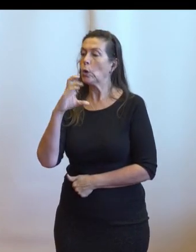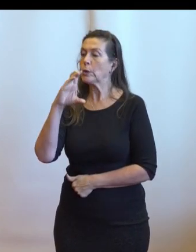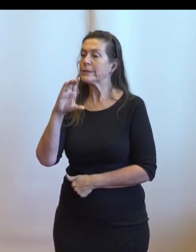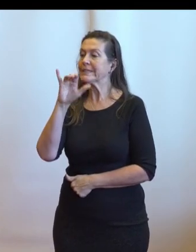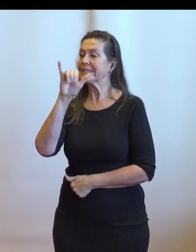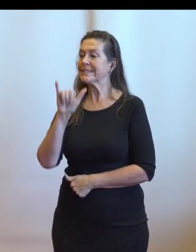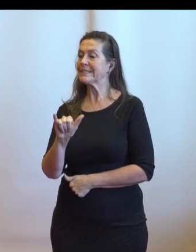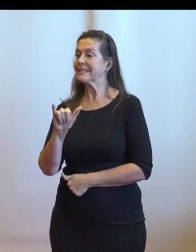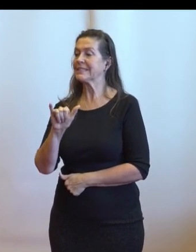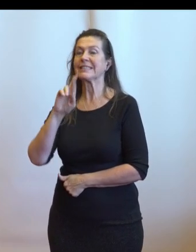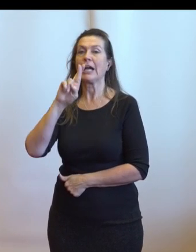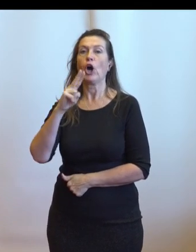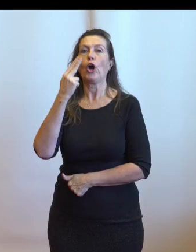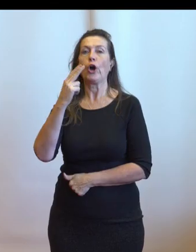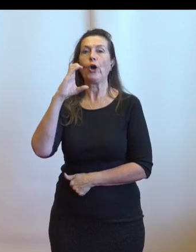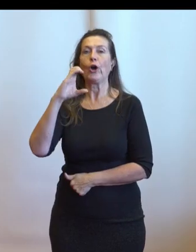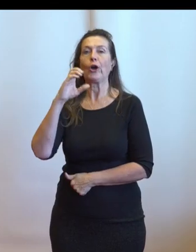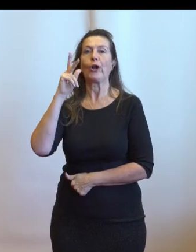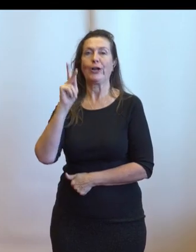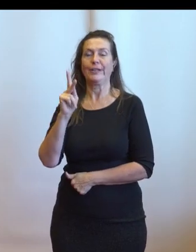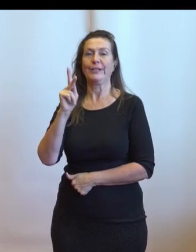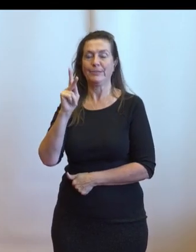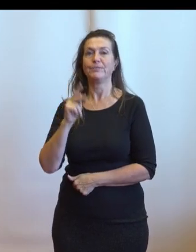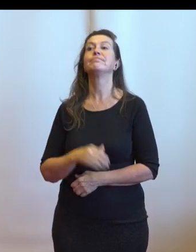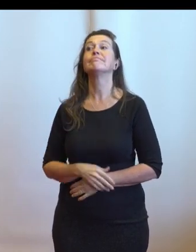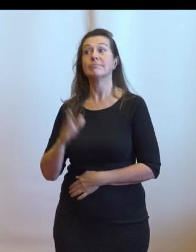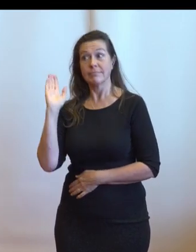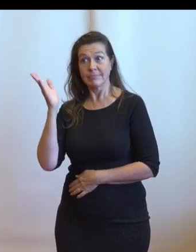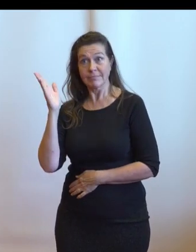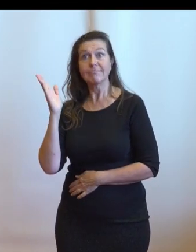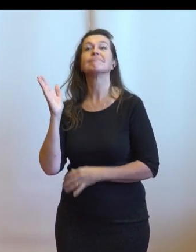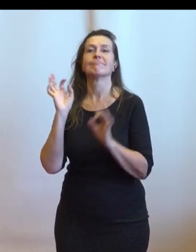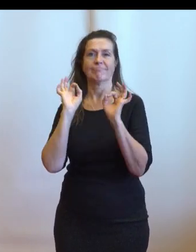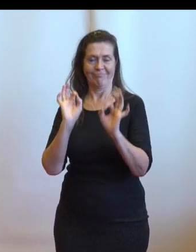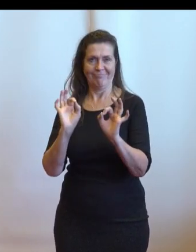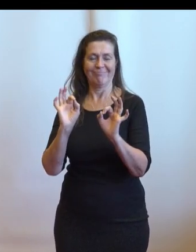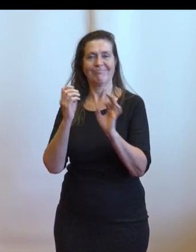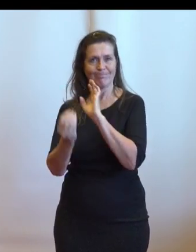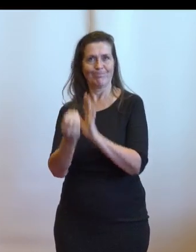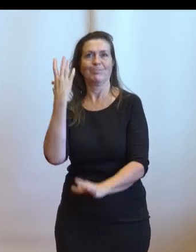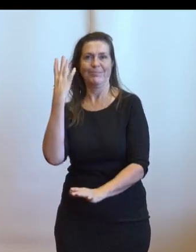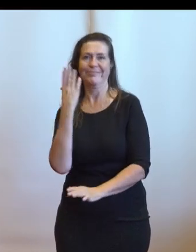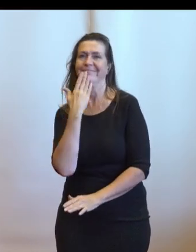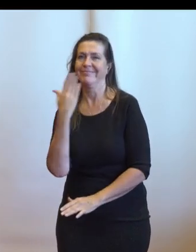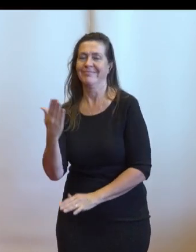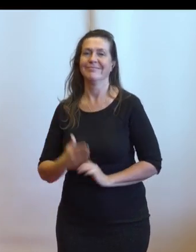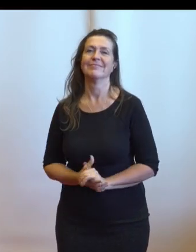Business Disability Forum. Do you have a presentation? I do have a presentation, yeah. If we could put that on screen, that would be really helpful. Thank